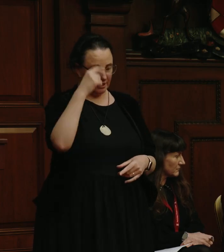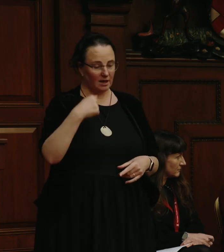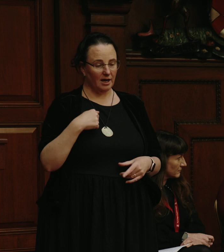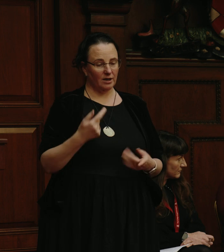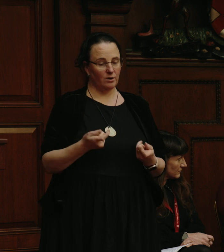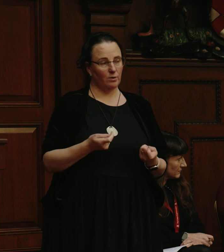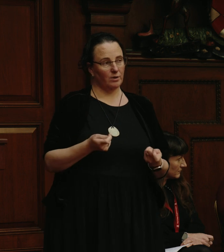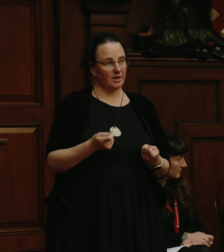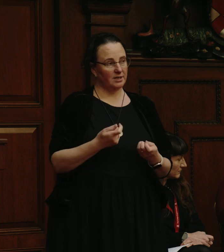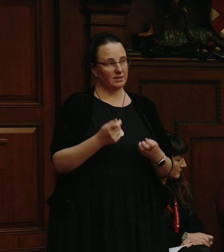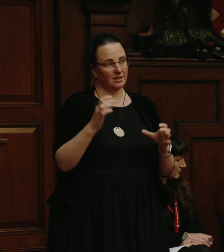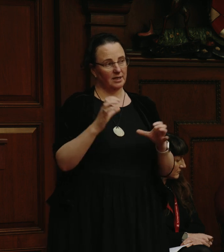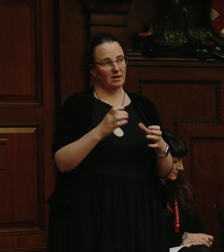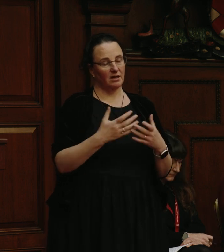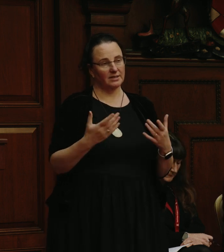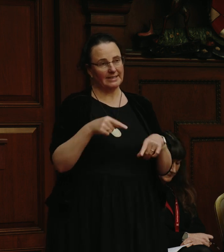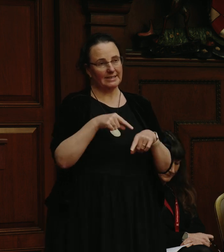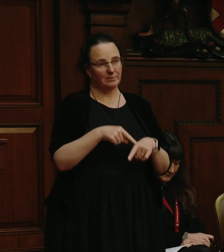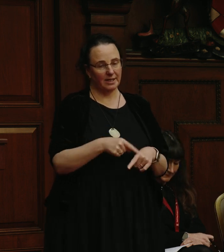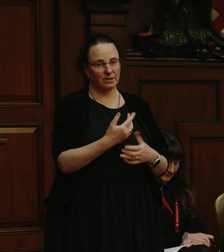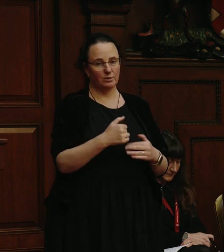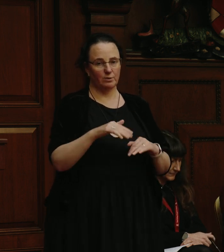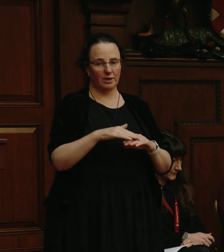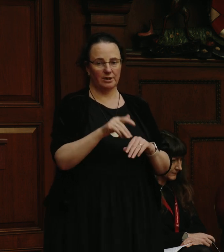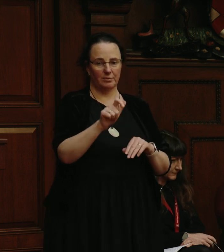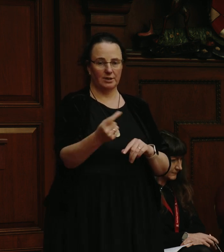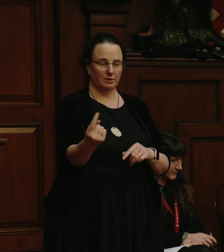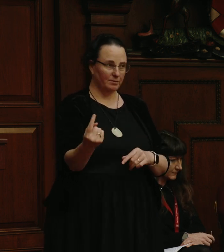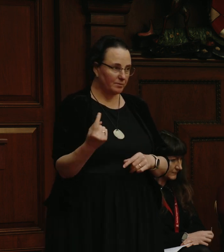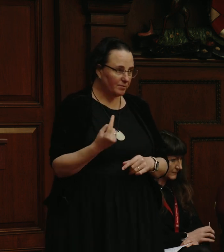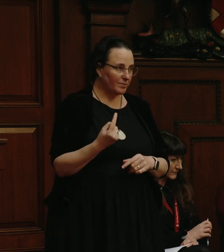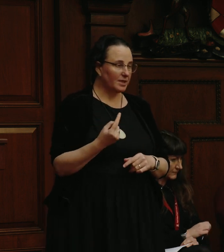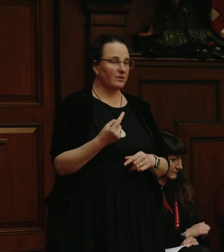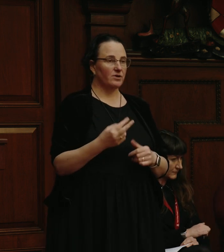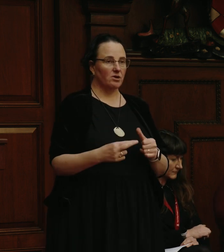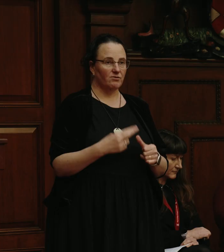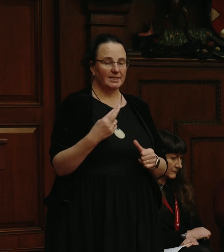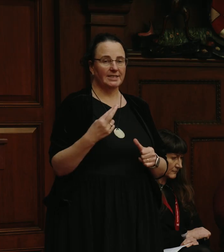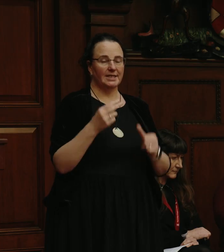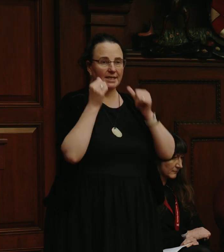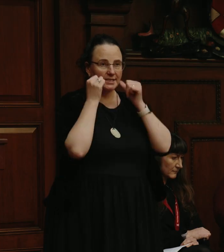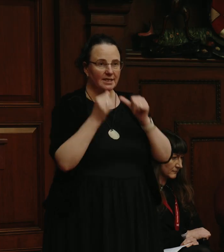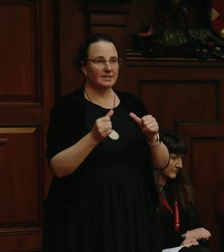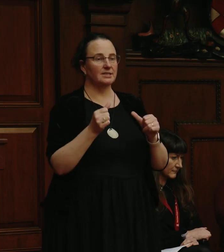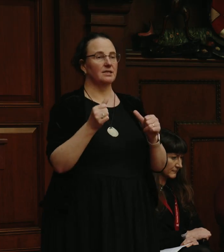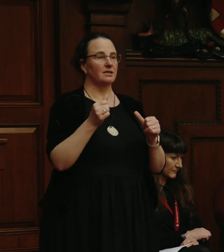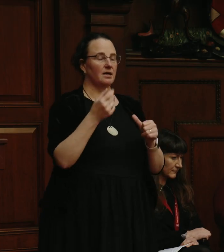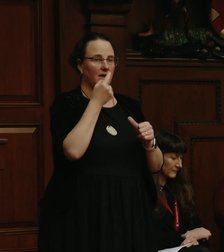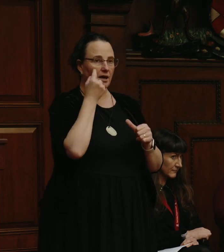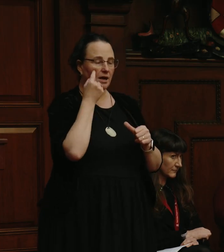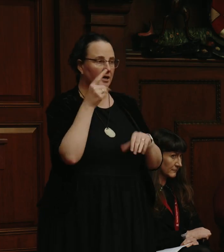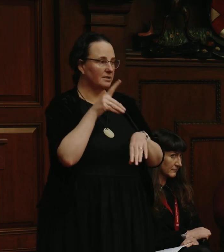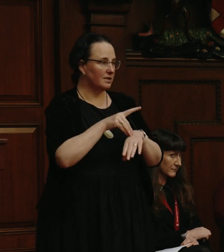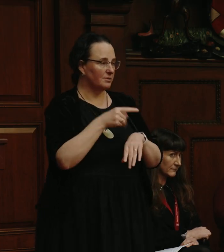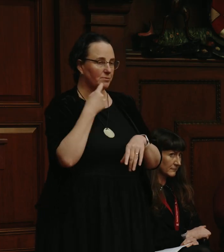care. It depends where the patient has come from. They may already be attending ophthalmology or other specialties, but if they aren't,